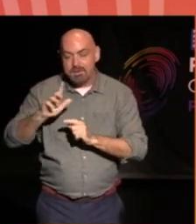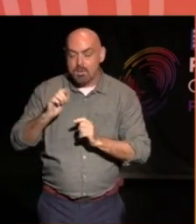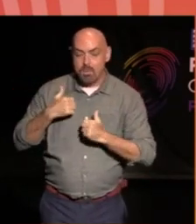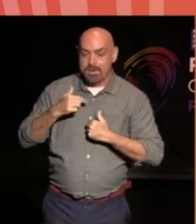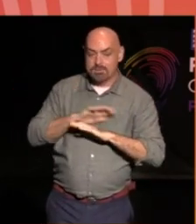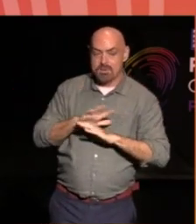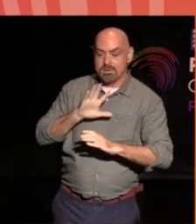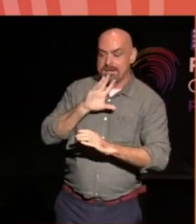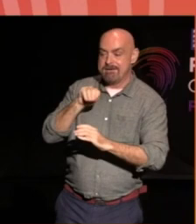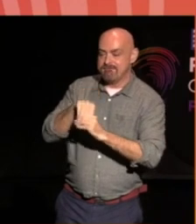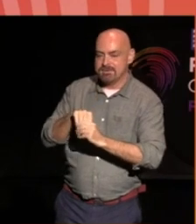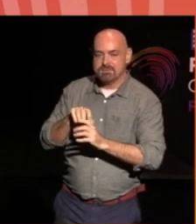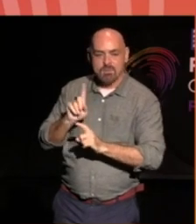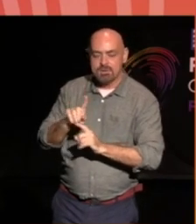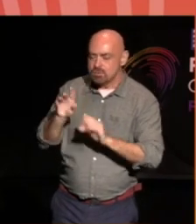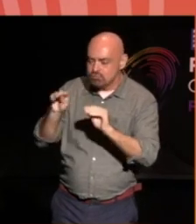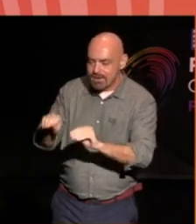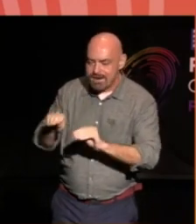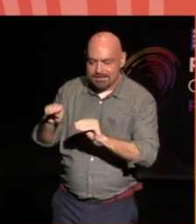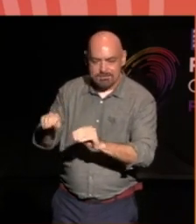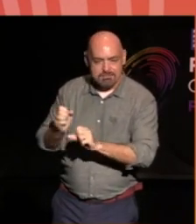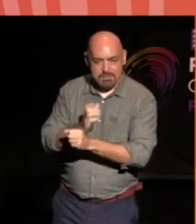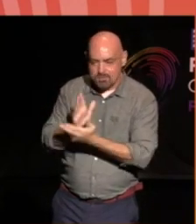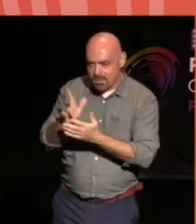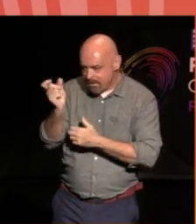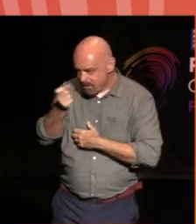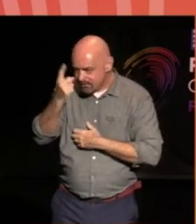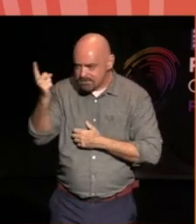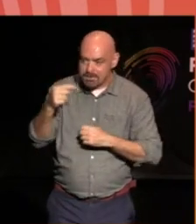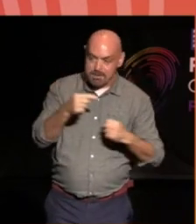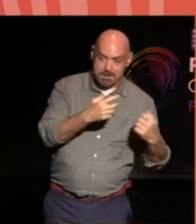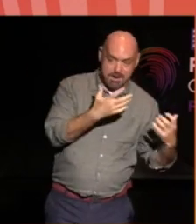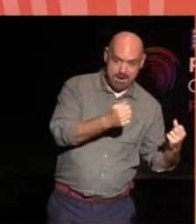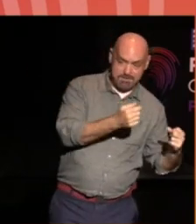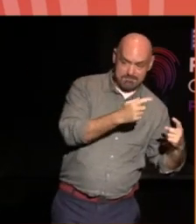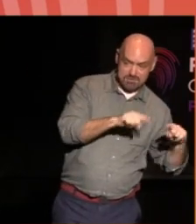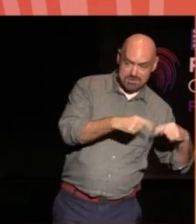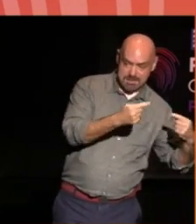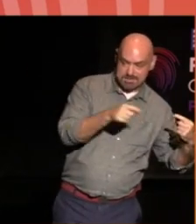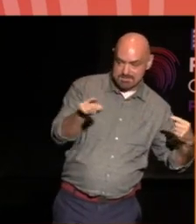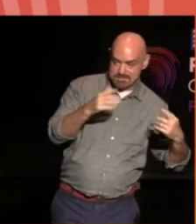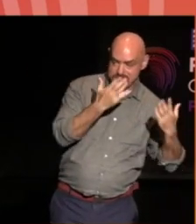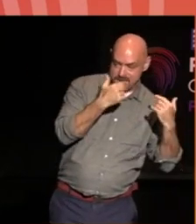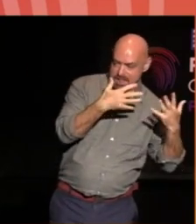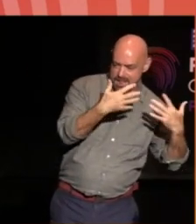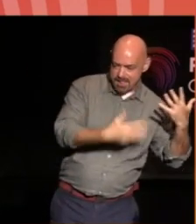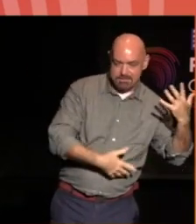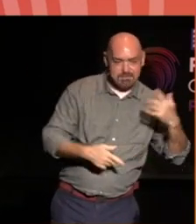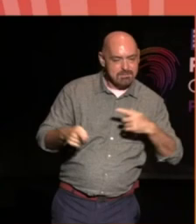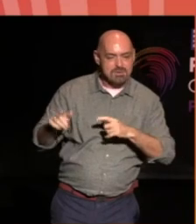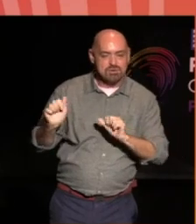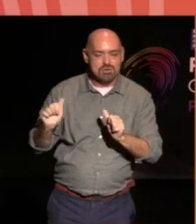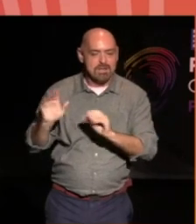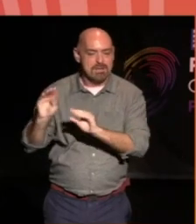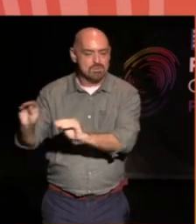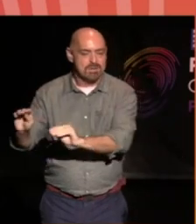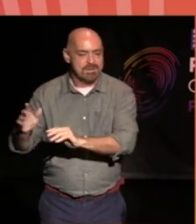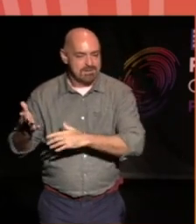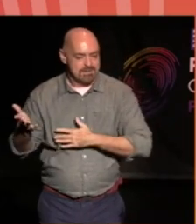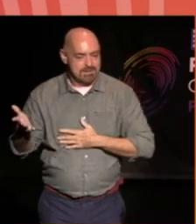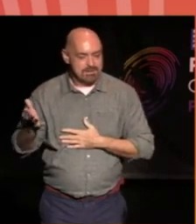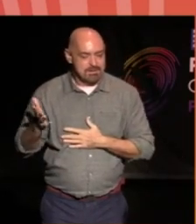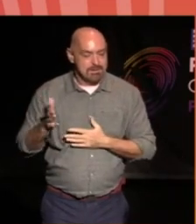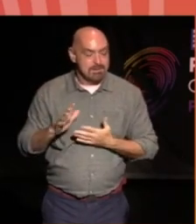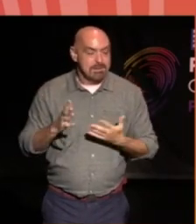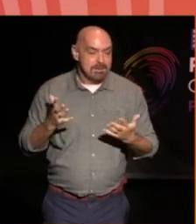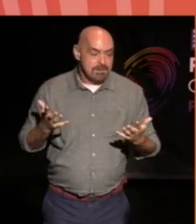into in terms of training to meet the real challenges that we have, climate change, circular economy, and so on. What I